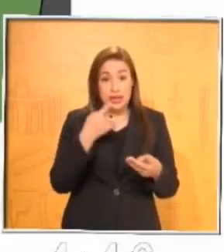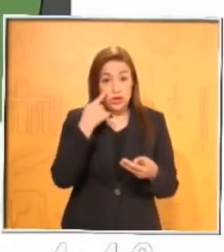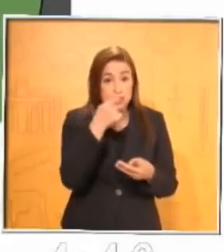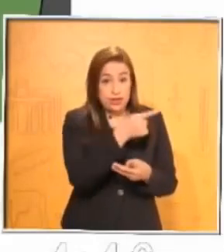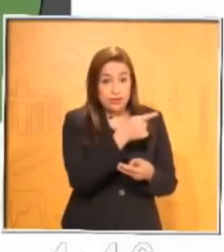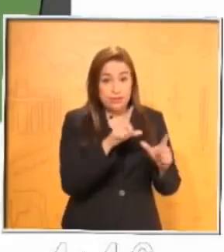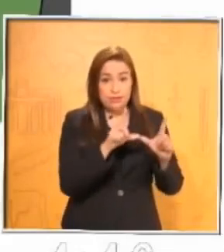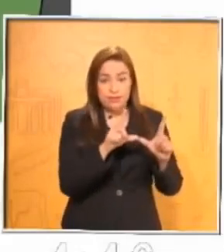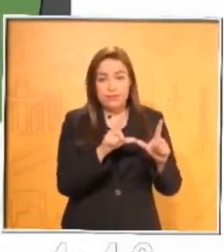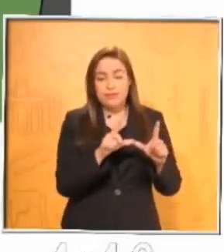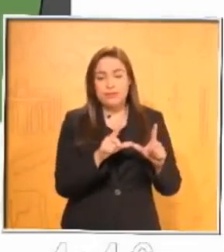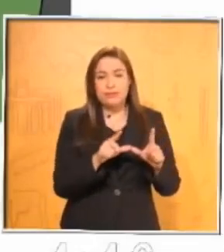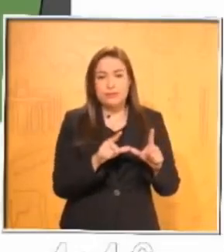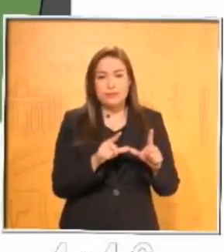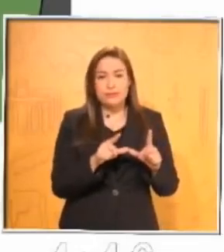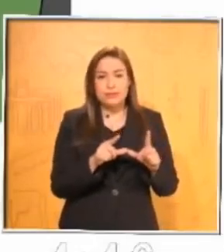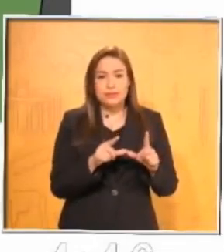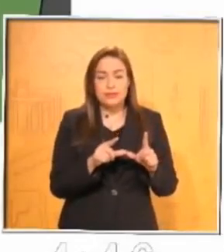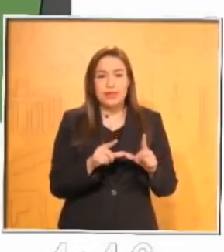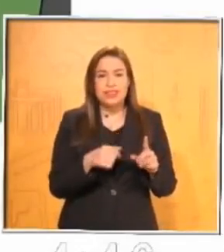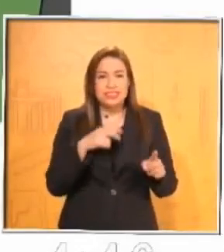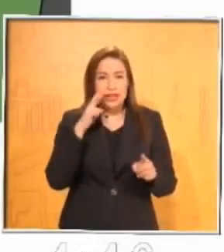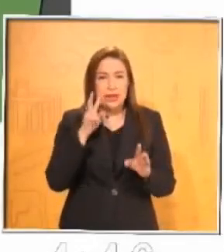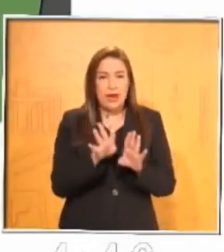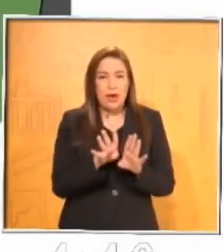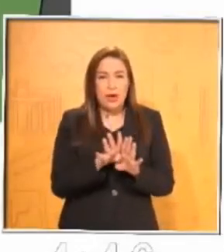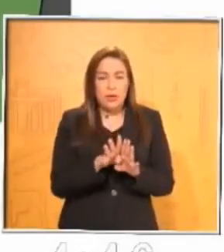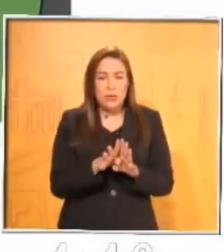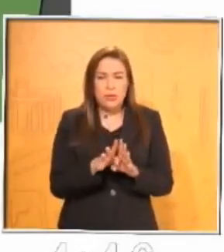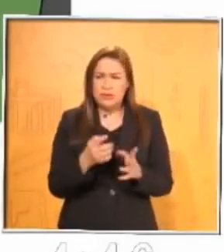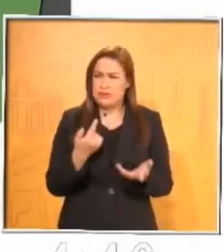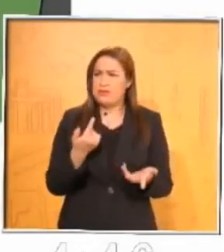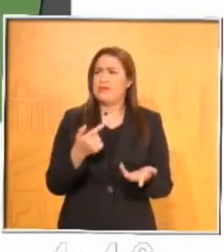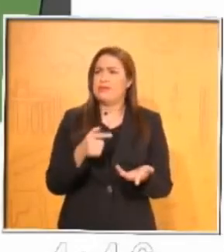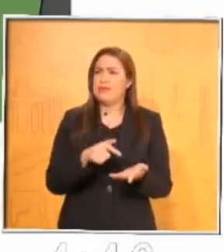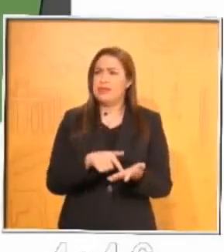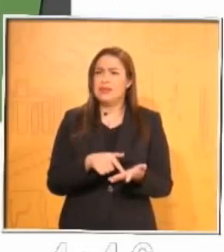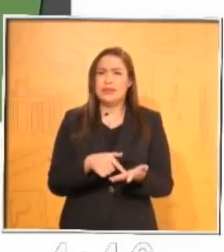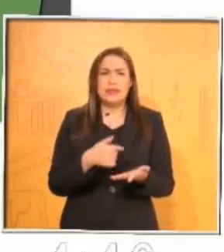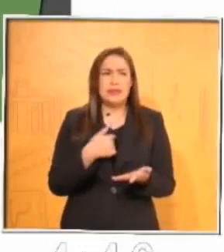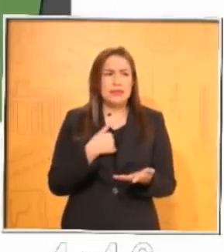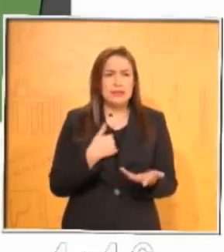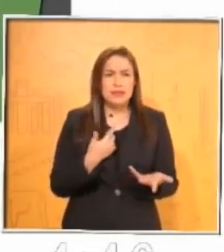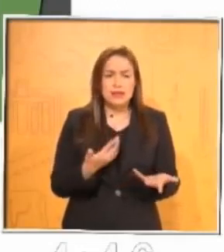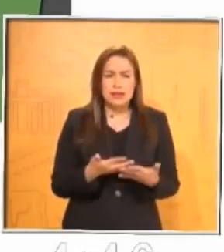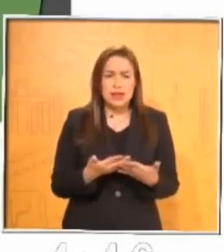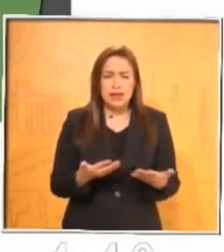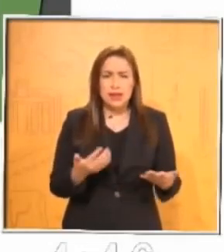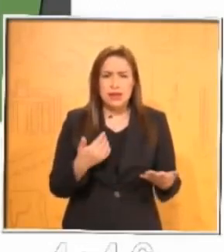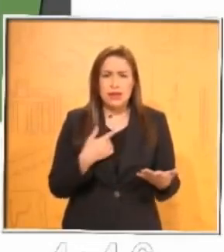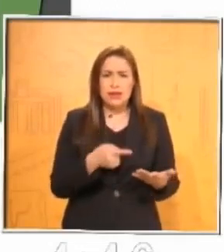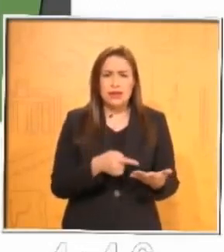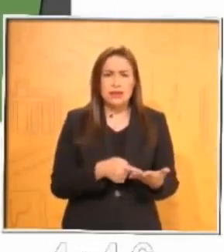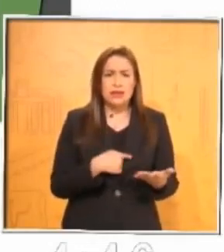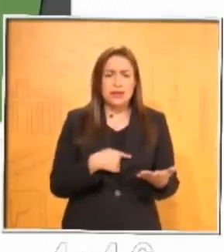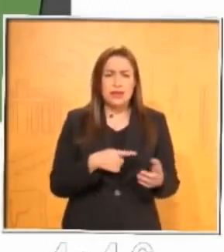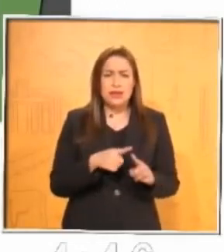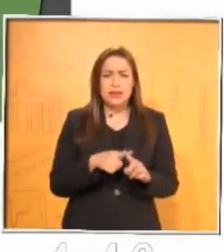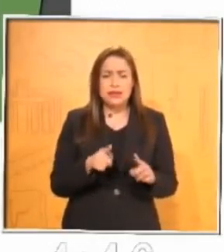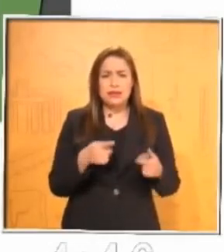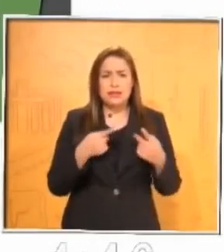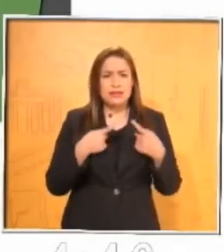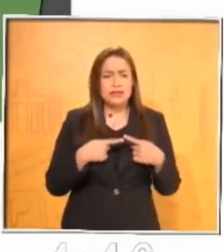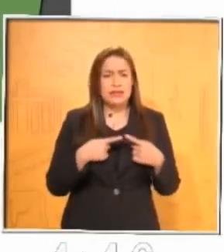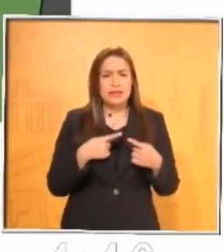can see her saying, "So, this is news now. Who cares about people? you don't even